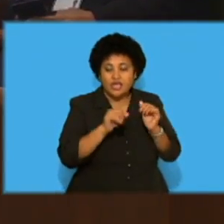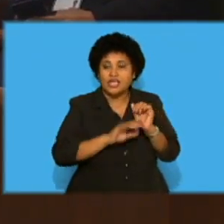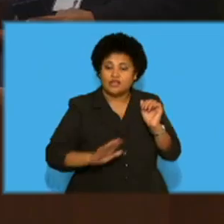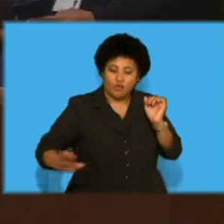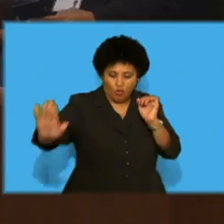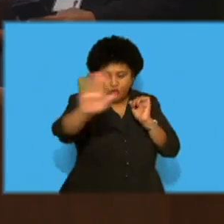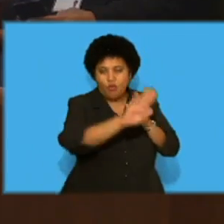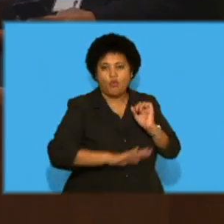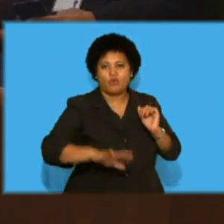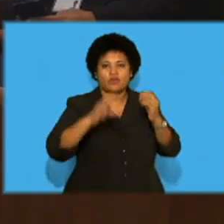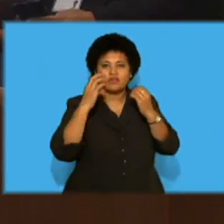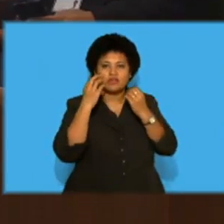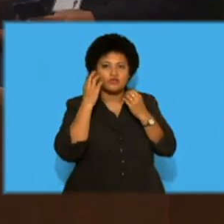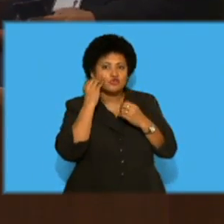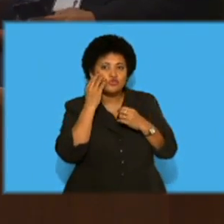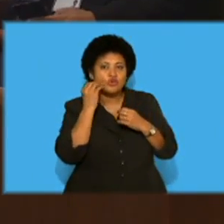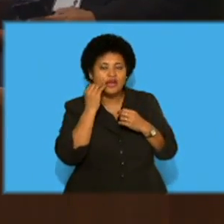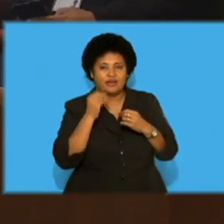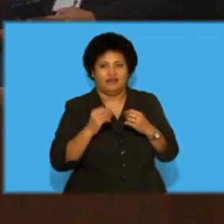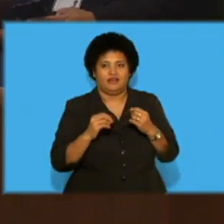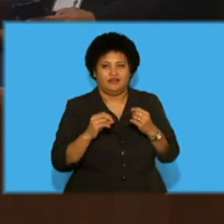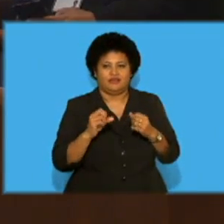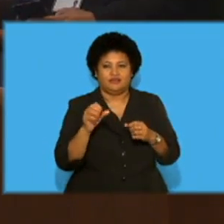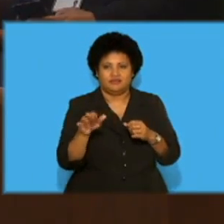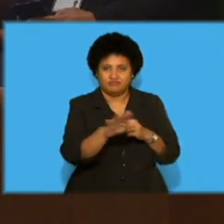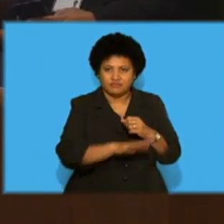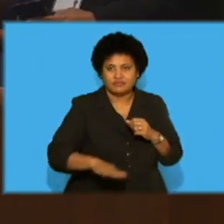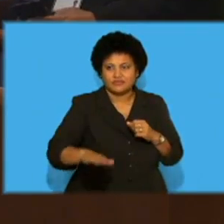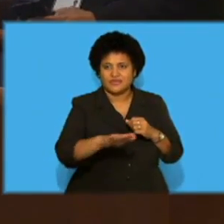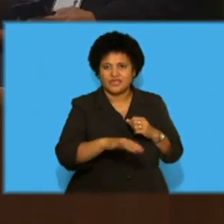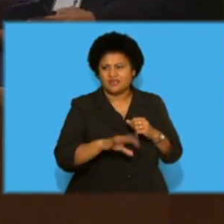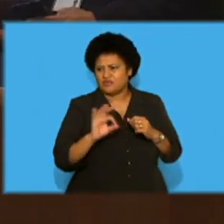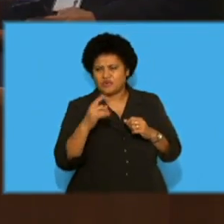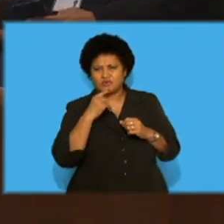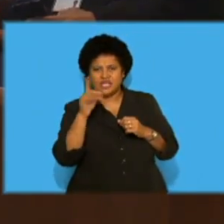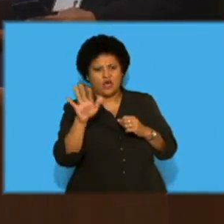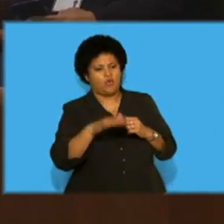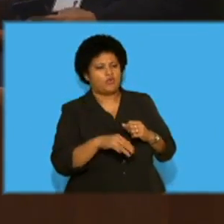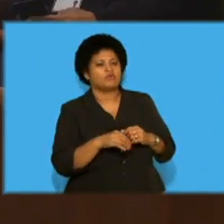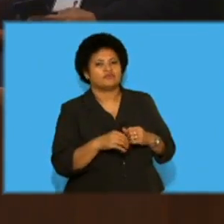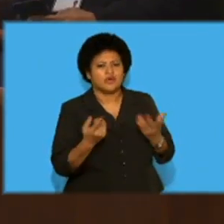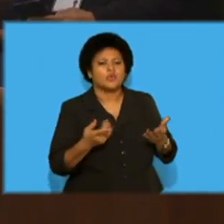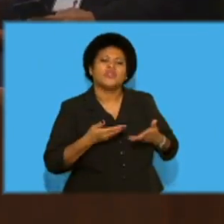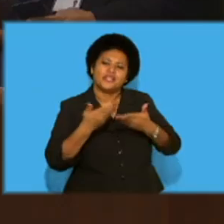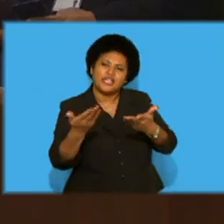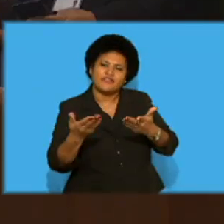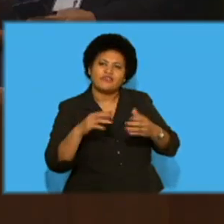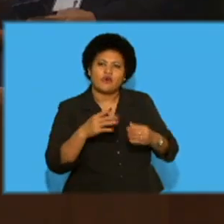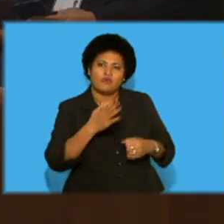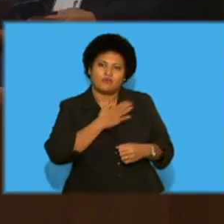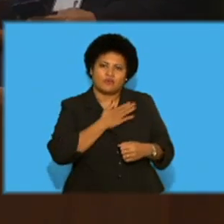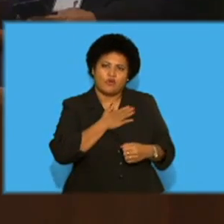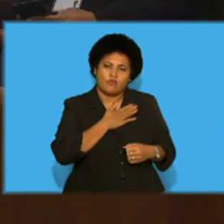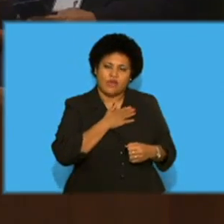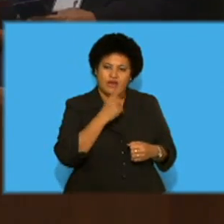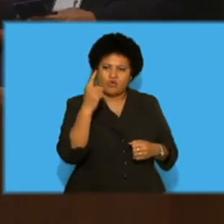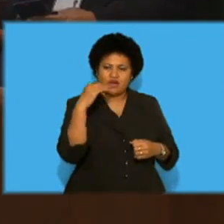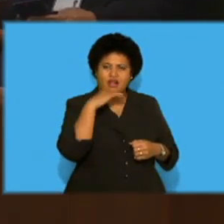sugarcane industry. It's not issue they're doing band-aid solution by them and saying, we'll give you $100 a ton. That is what you call